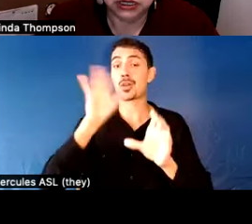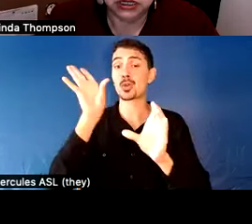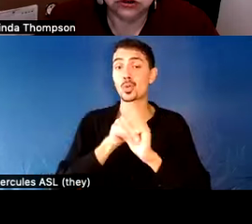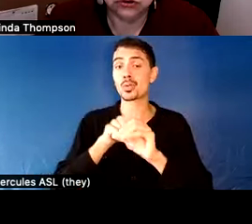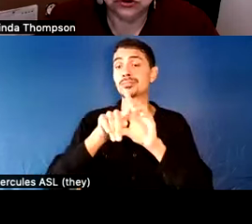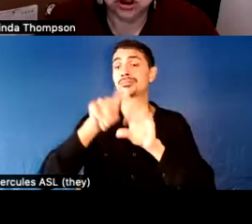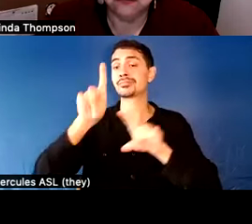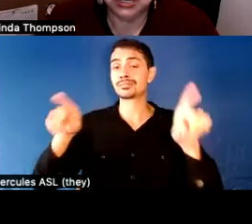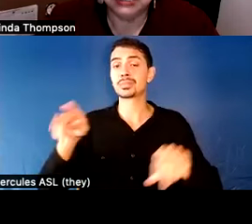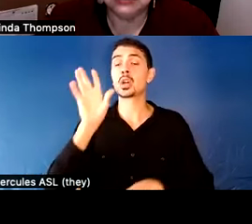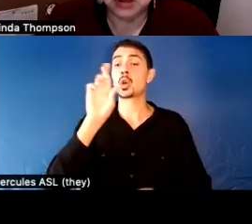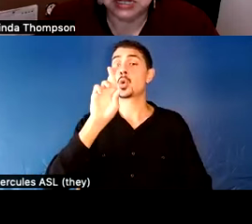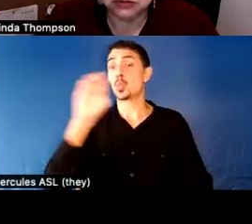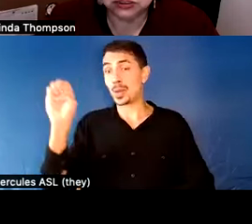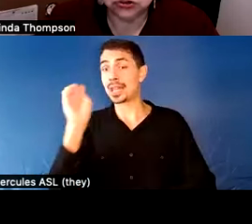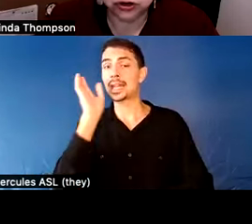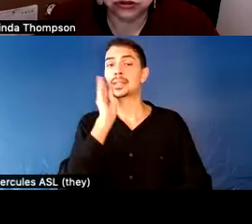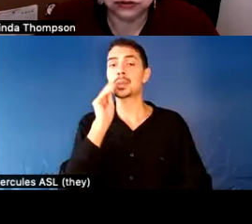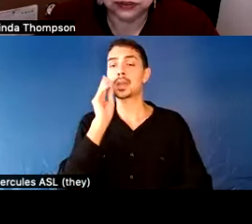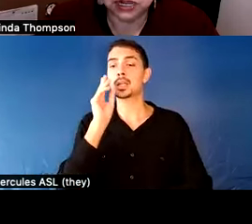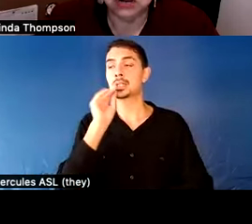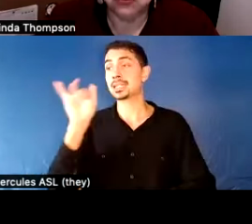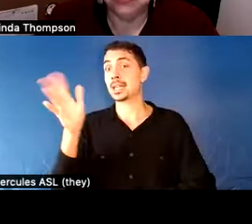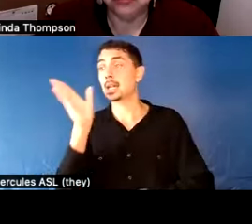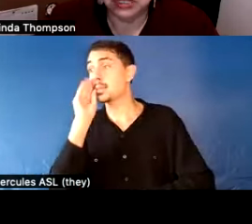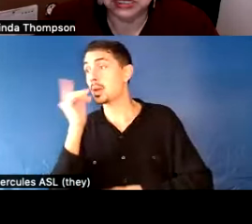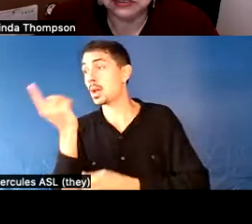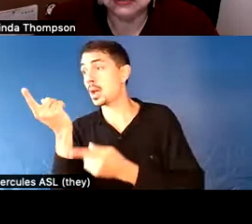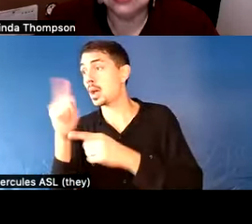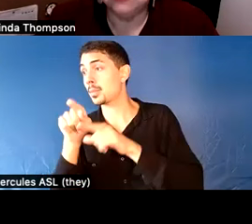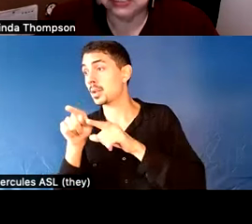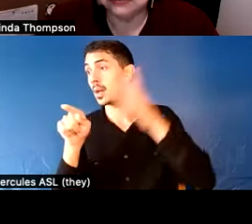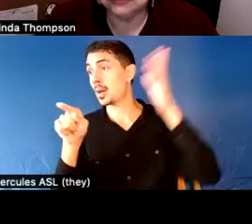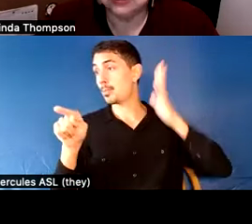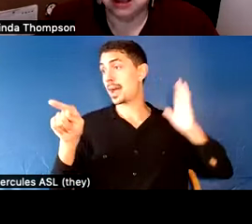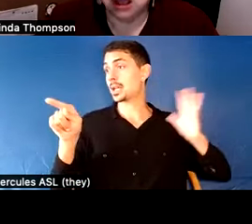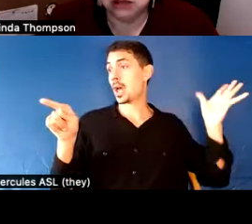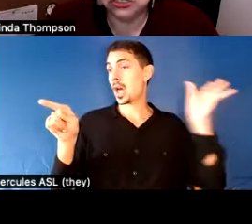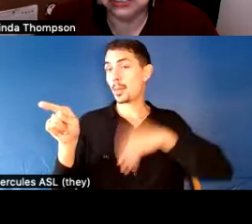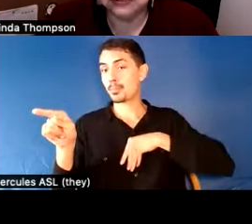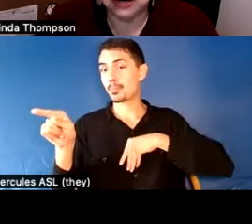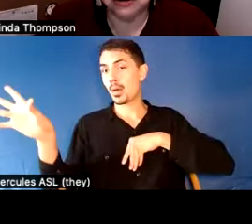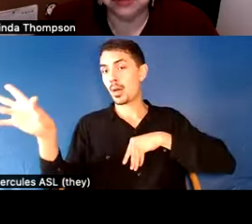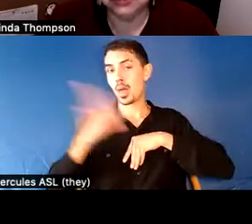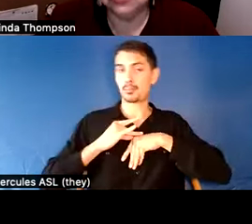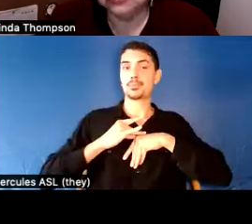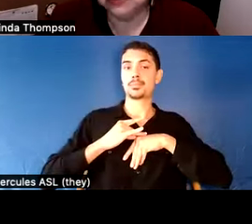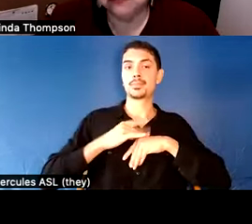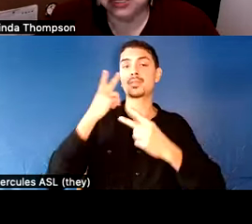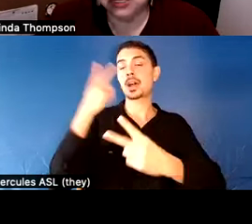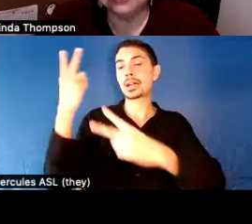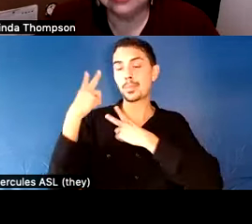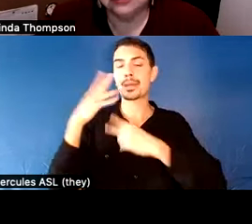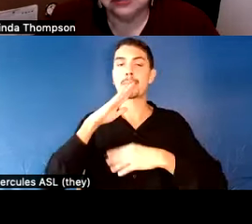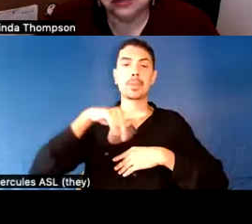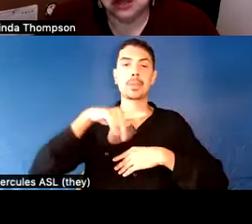can include avoidance of possible triggers, staying away from places, events, objects that are reminders of the